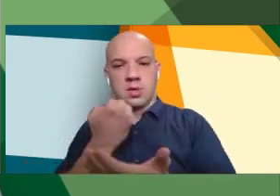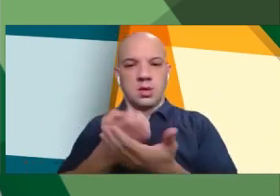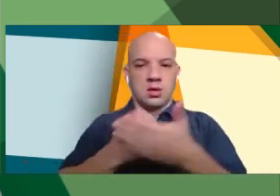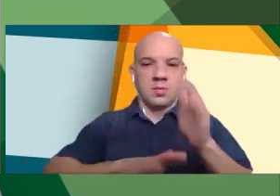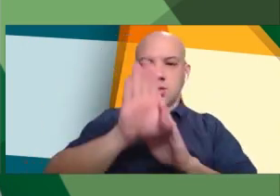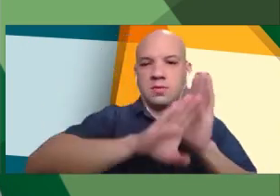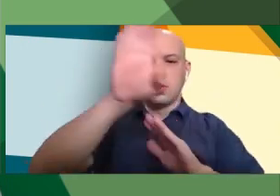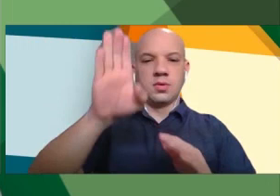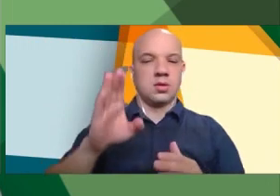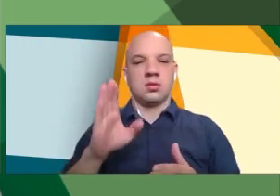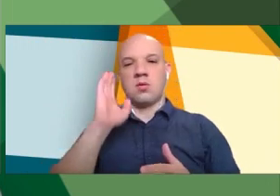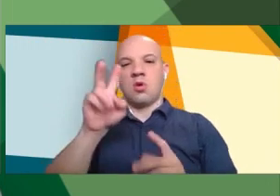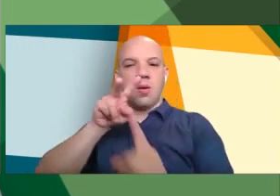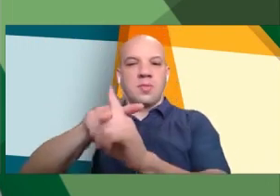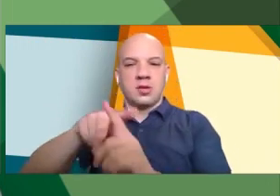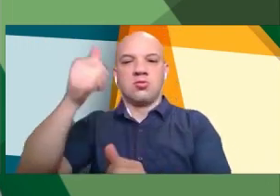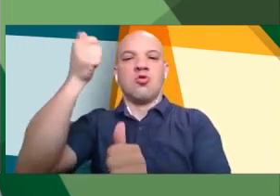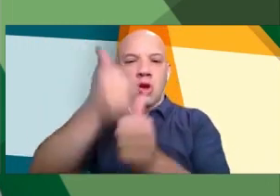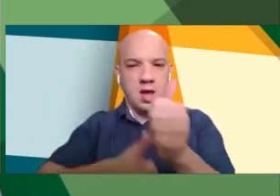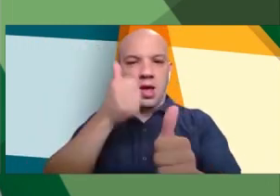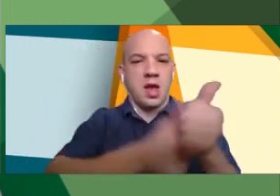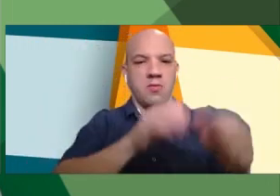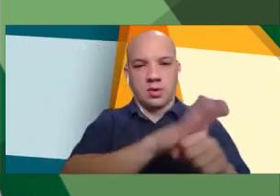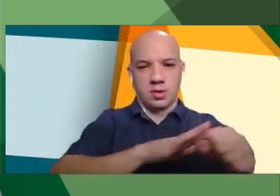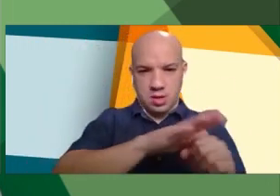mean, it will apply to everyone.